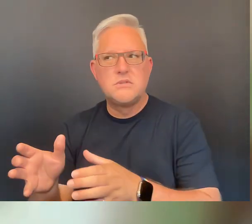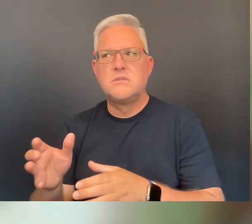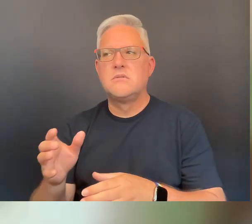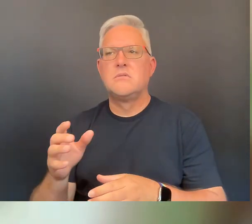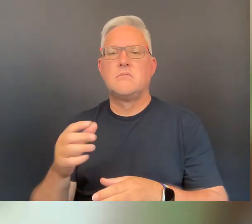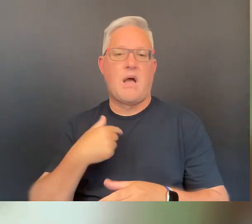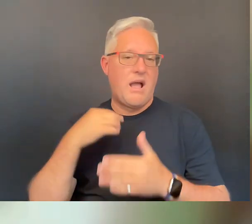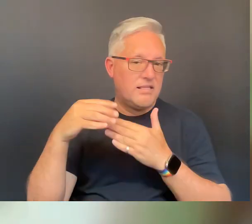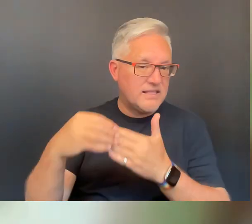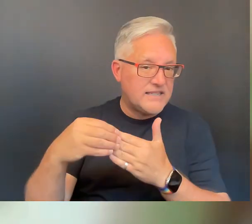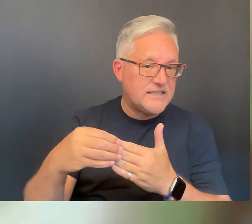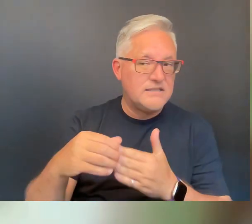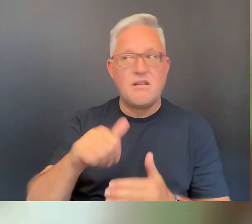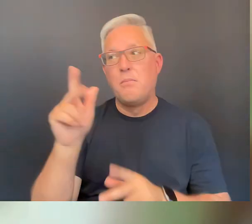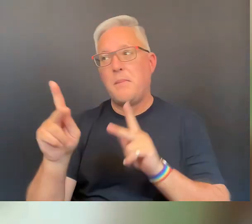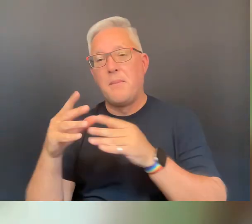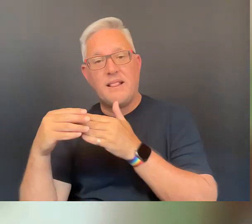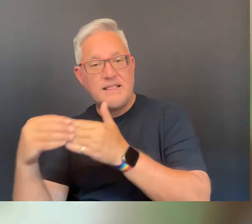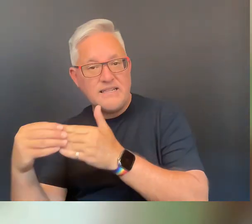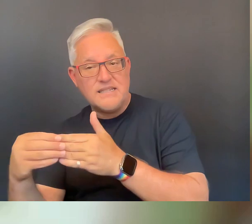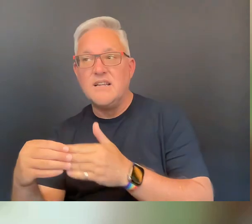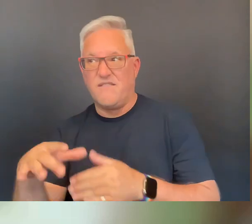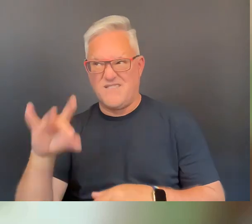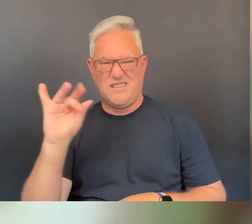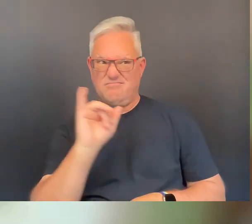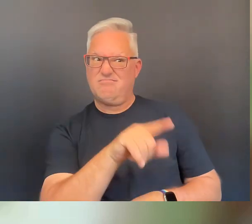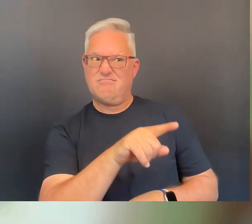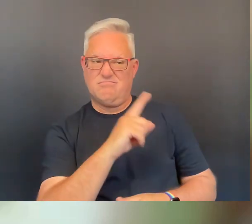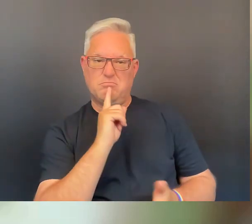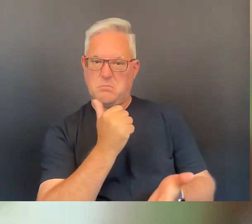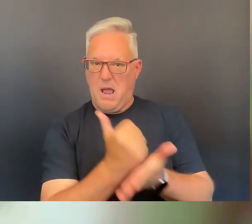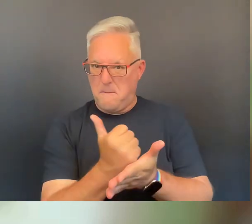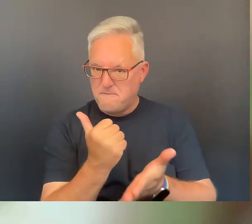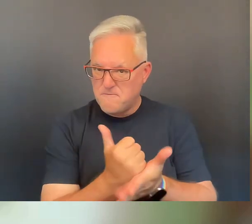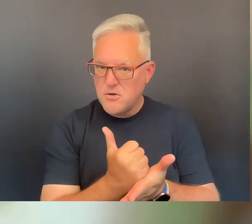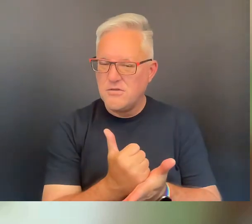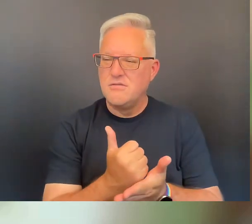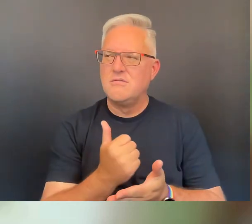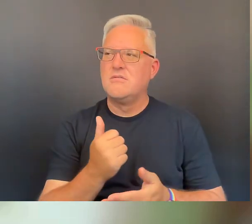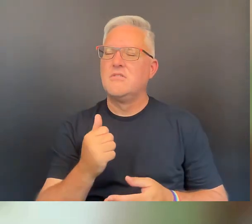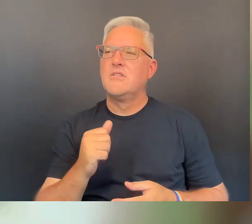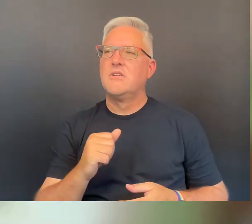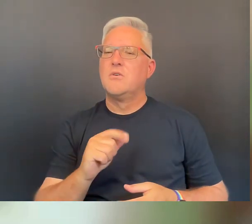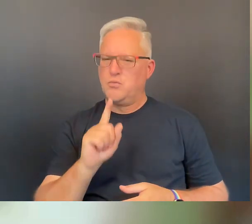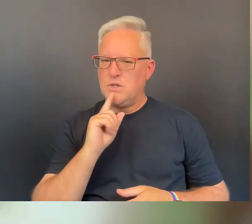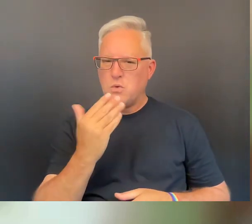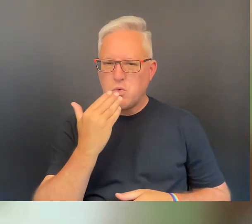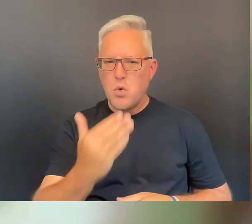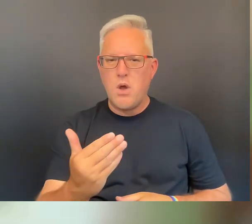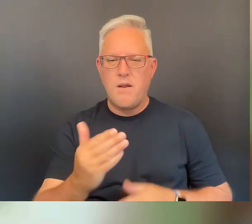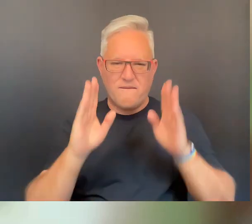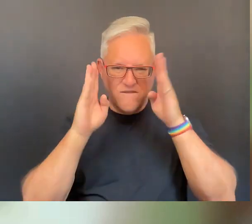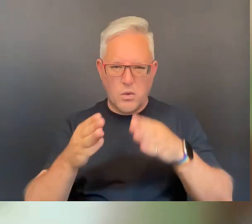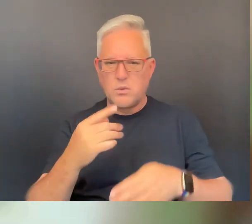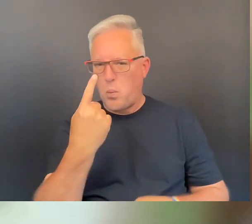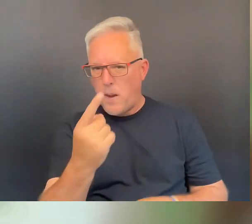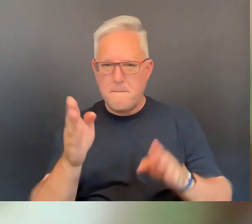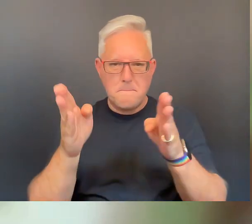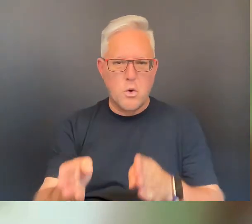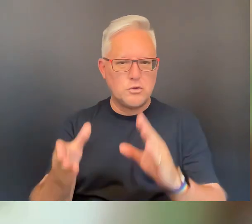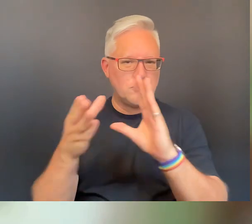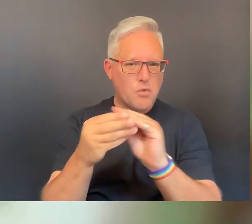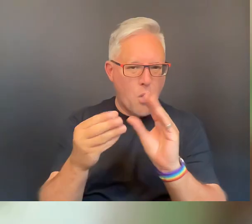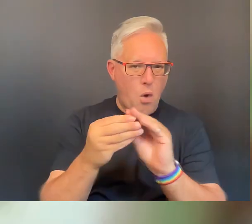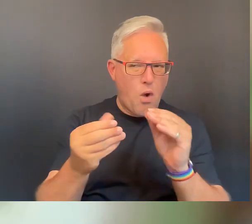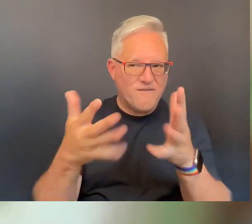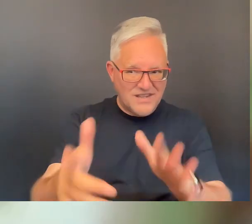led, and find it to be really helpful to focus on one at a time and like, okay, how does that